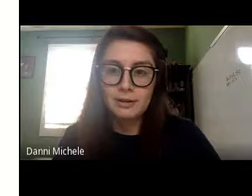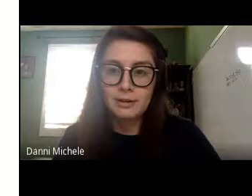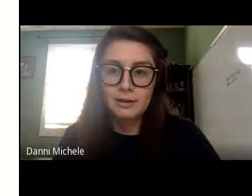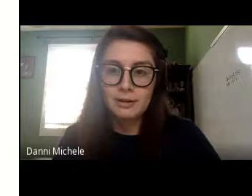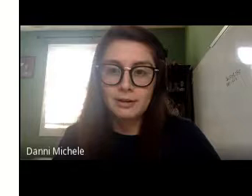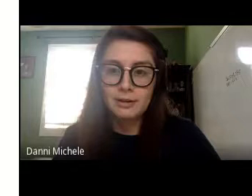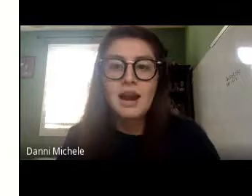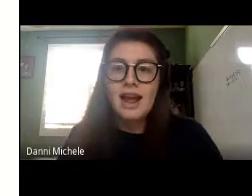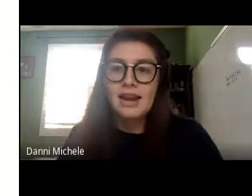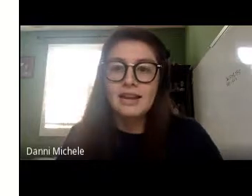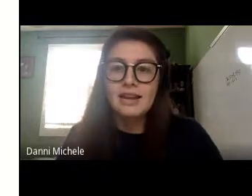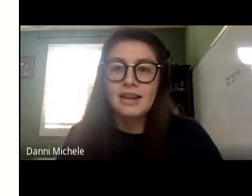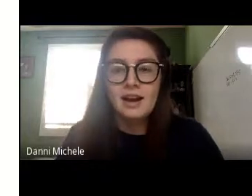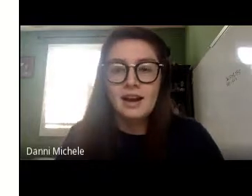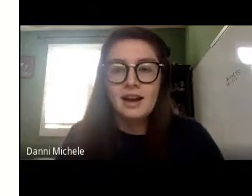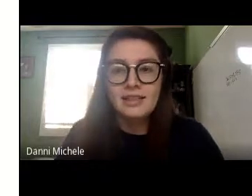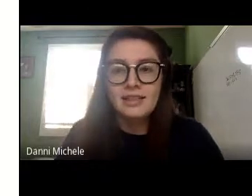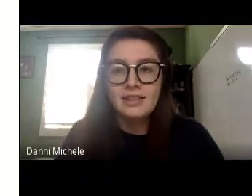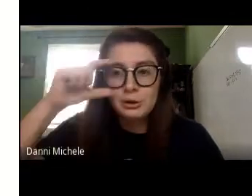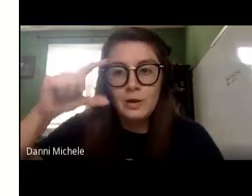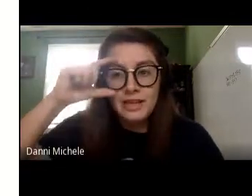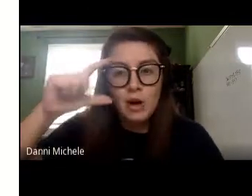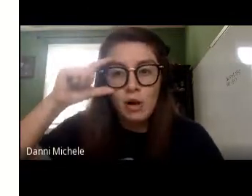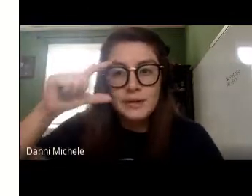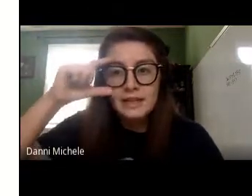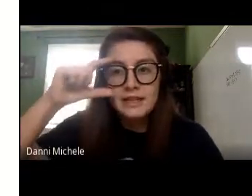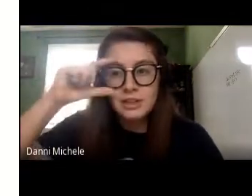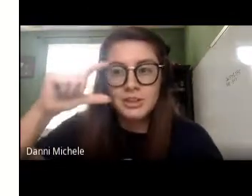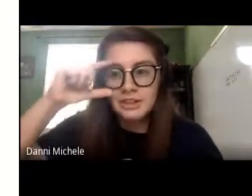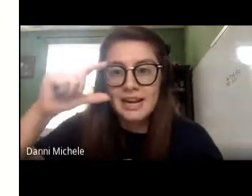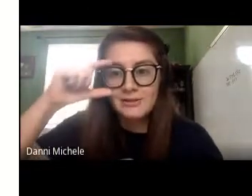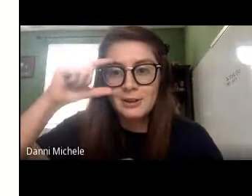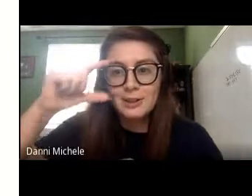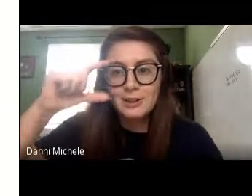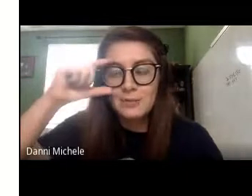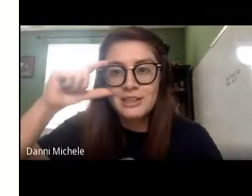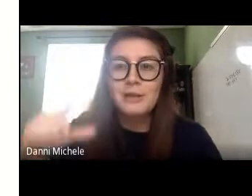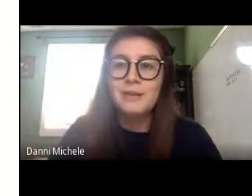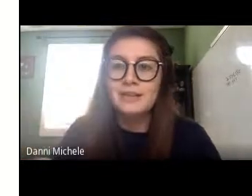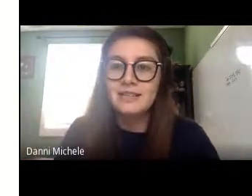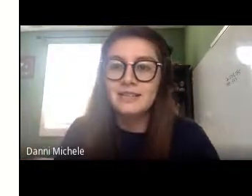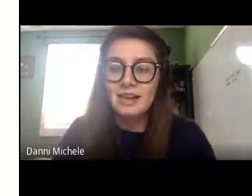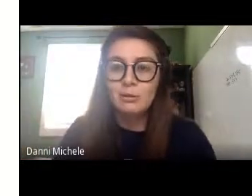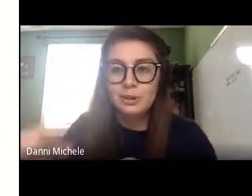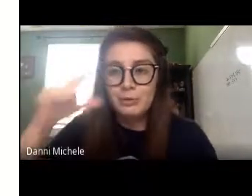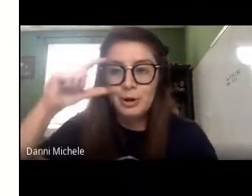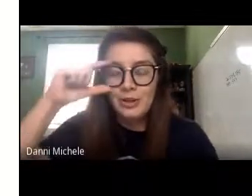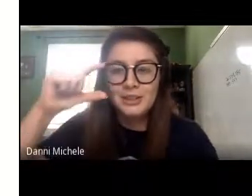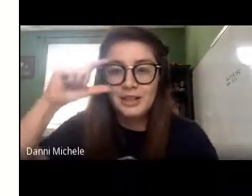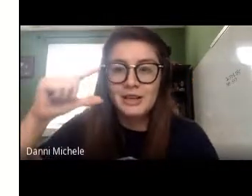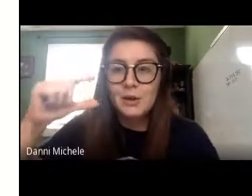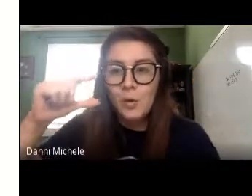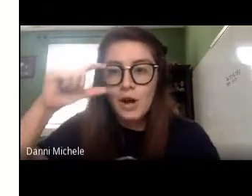was my friend's little sister, and that's how she would always like call for me, and she just kind of adopted this for me because that's